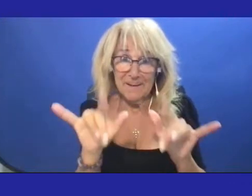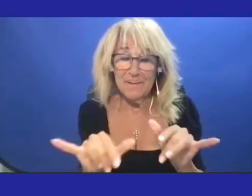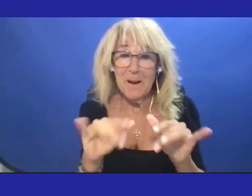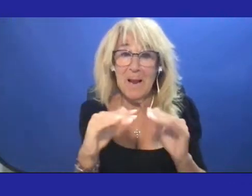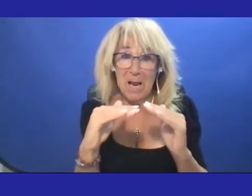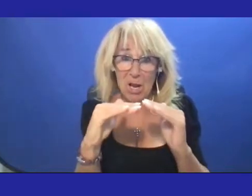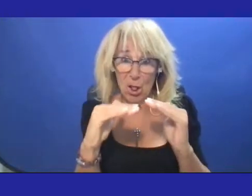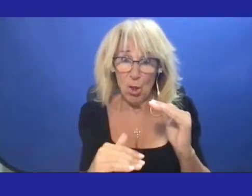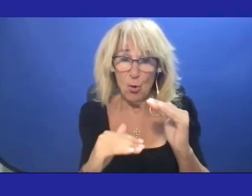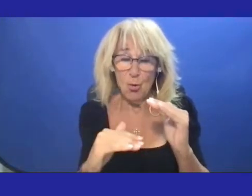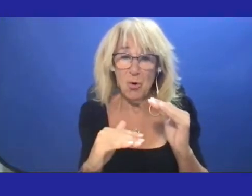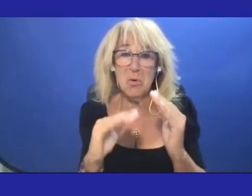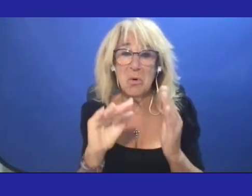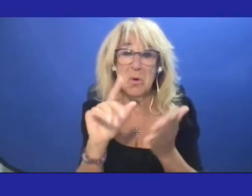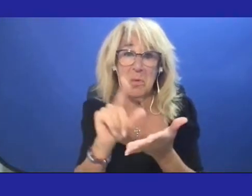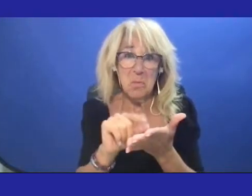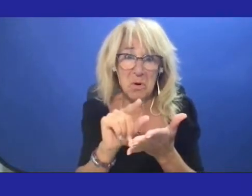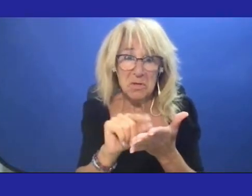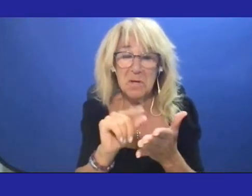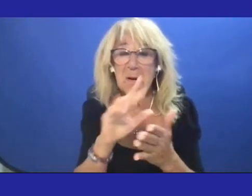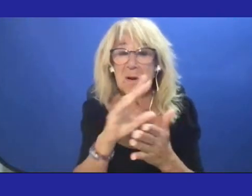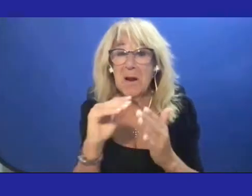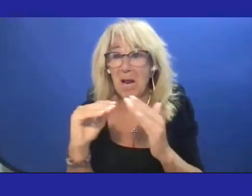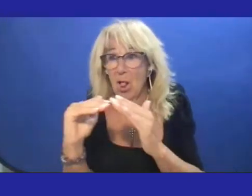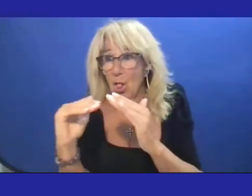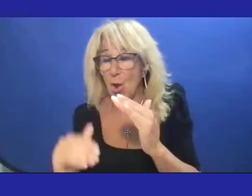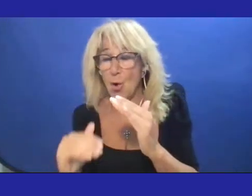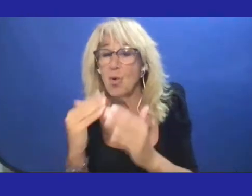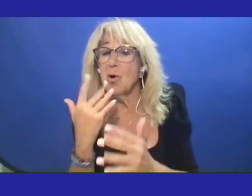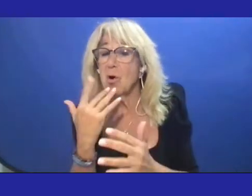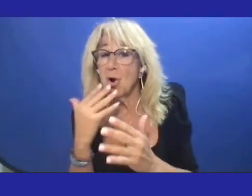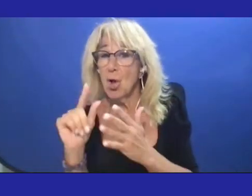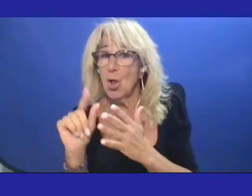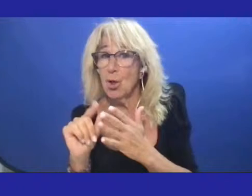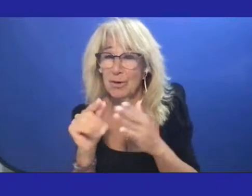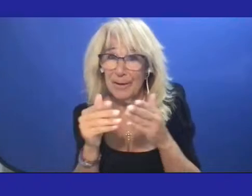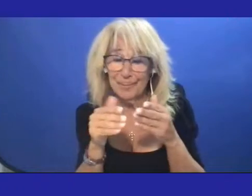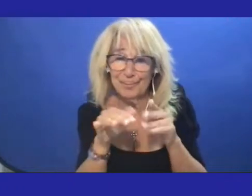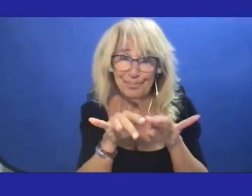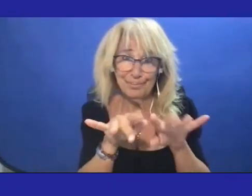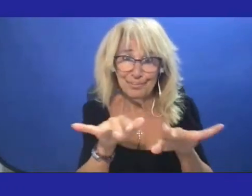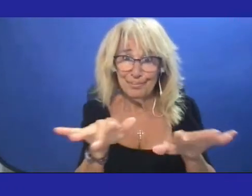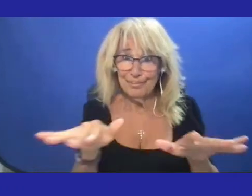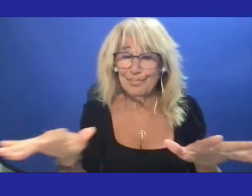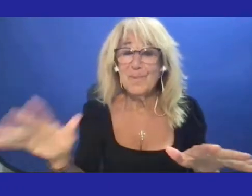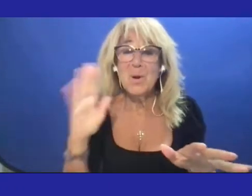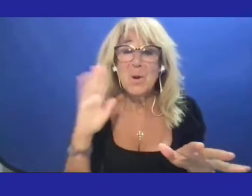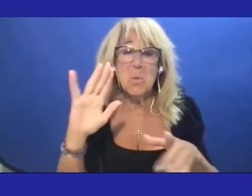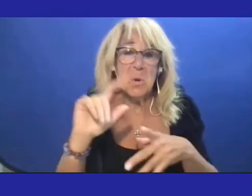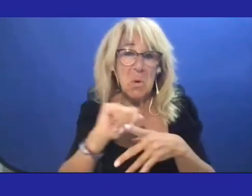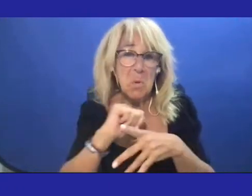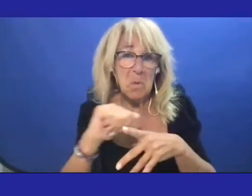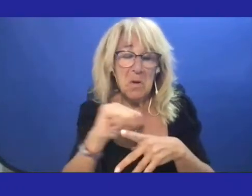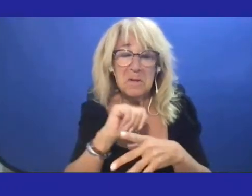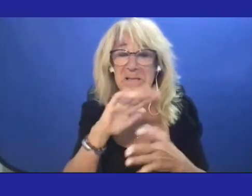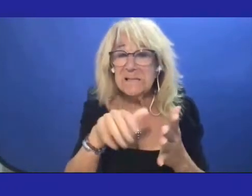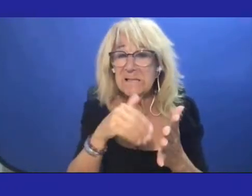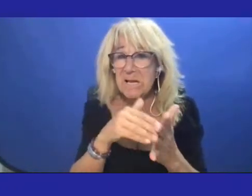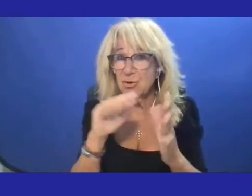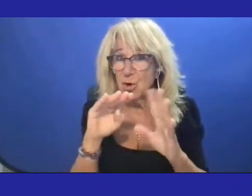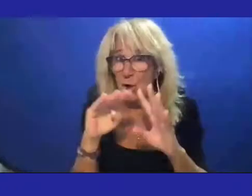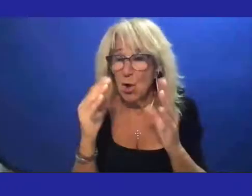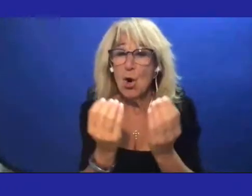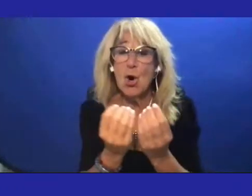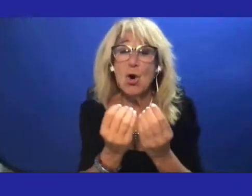printing and lowering our color printing across the system. We will be piloting this at central office, and thank